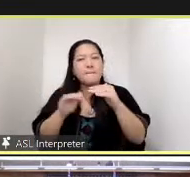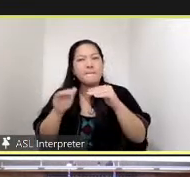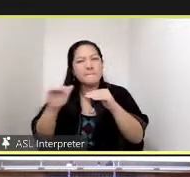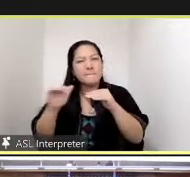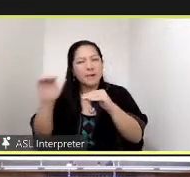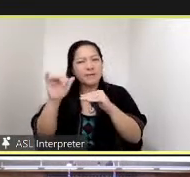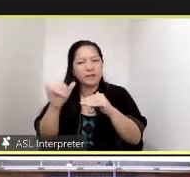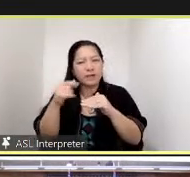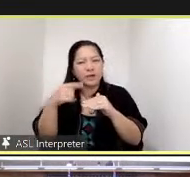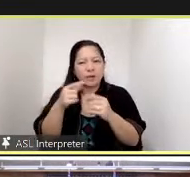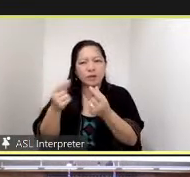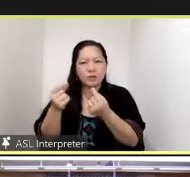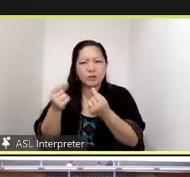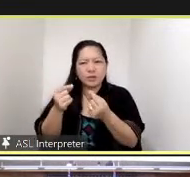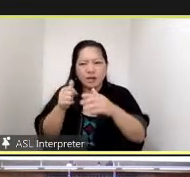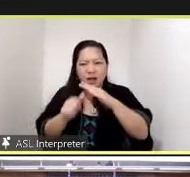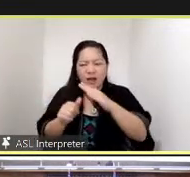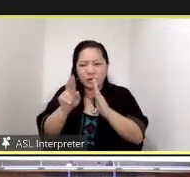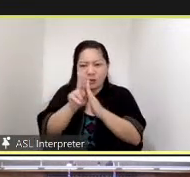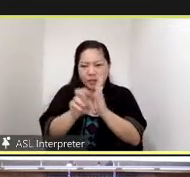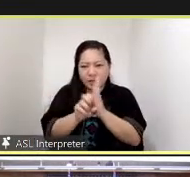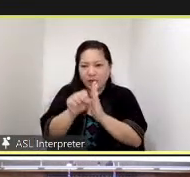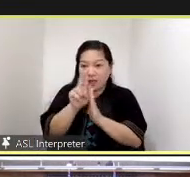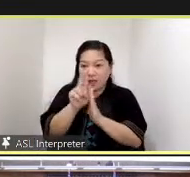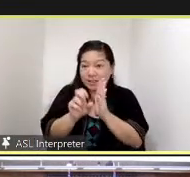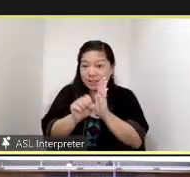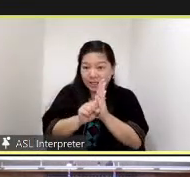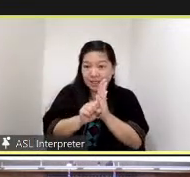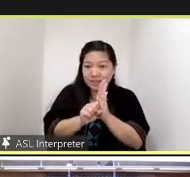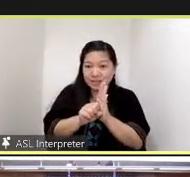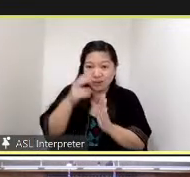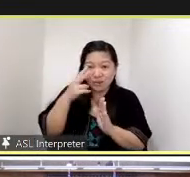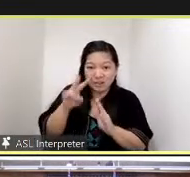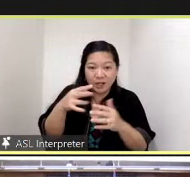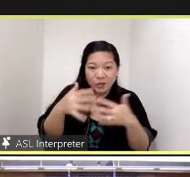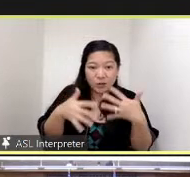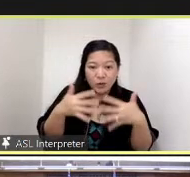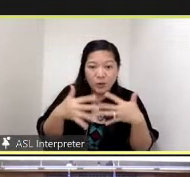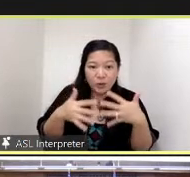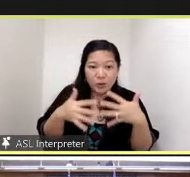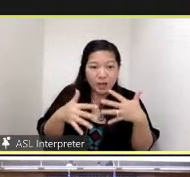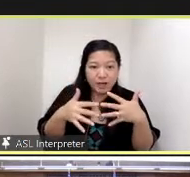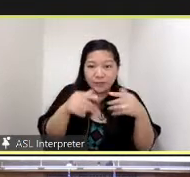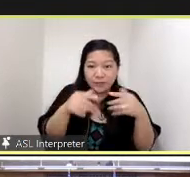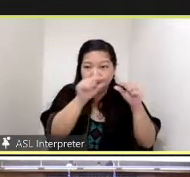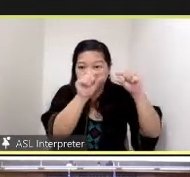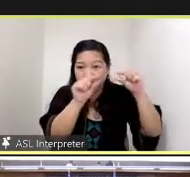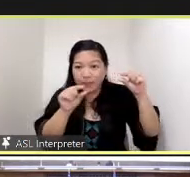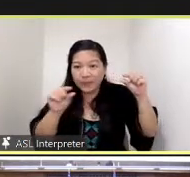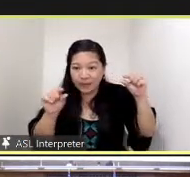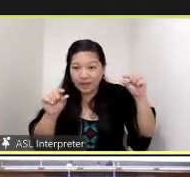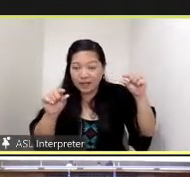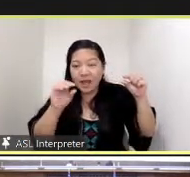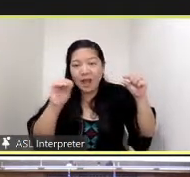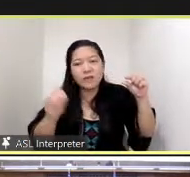doing under the United States, which is the gray, right? That's the average case rates for 100K. So we are doing